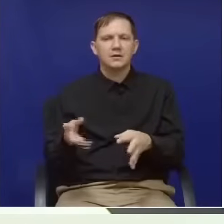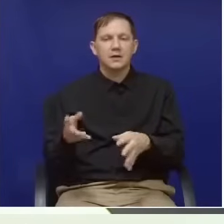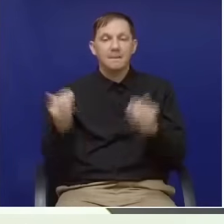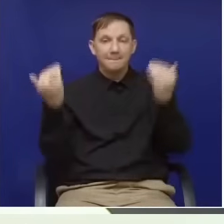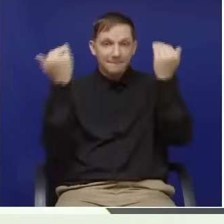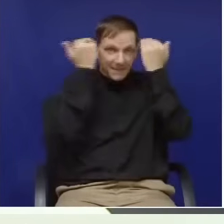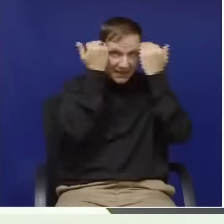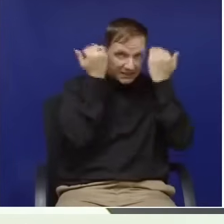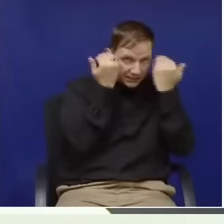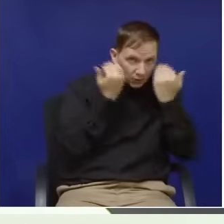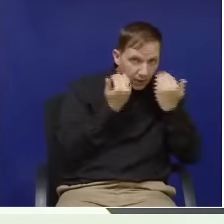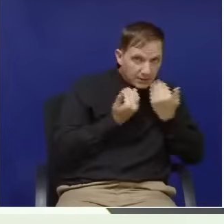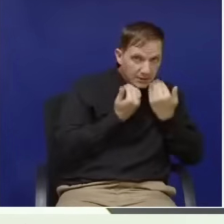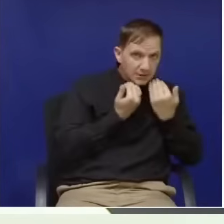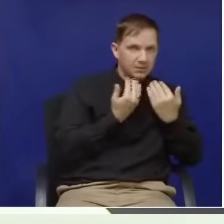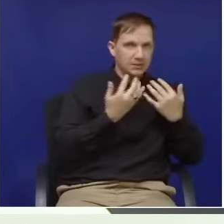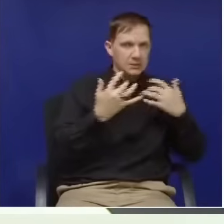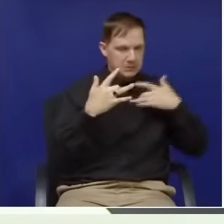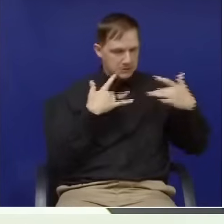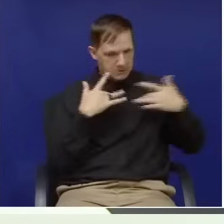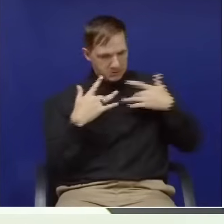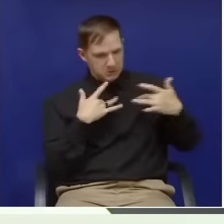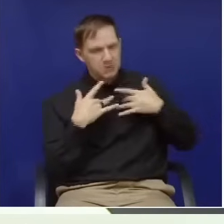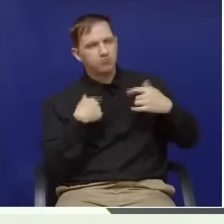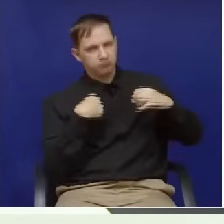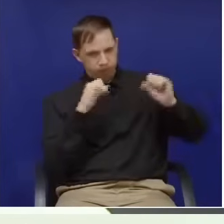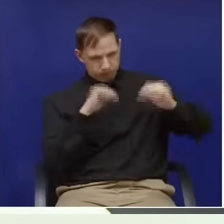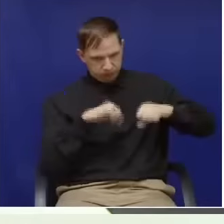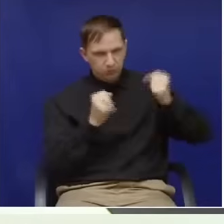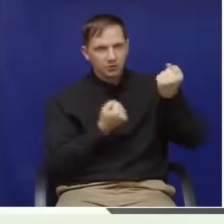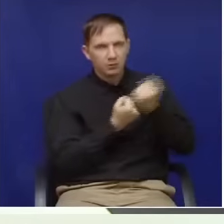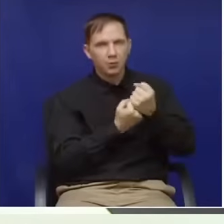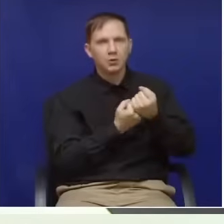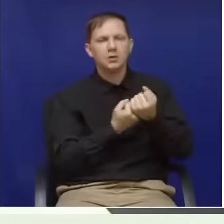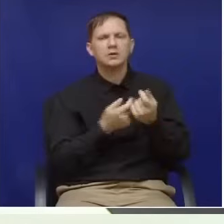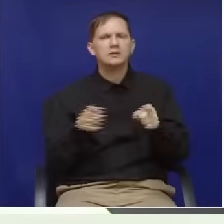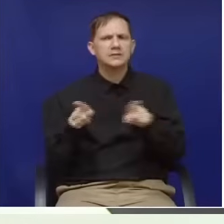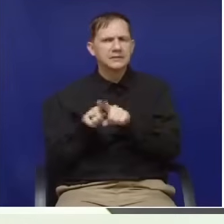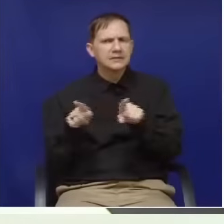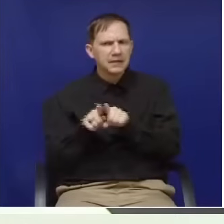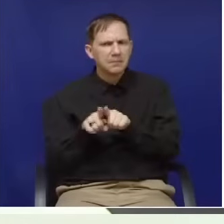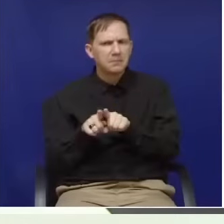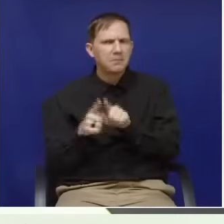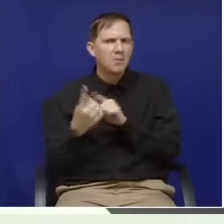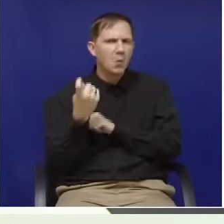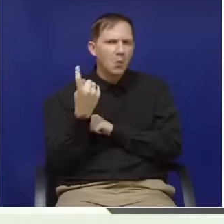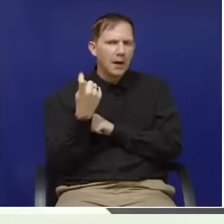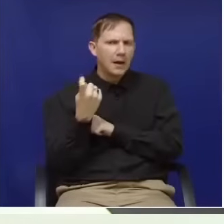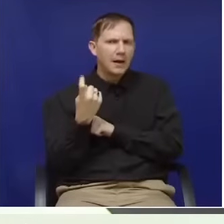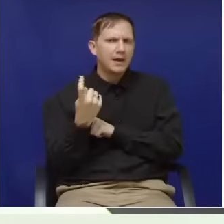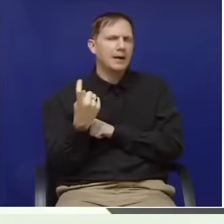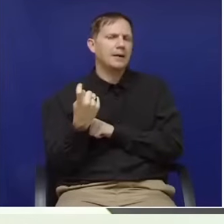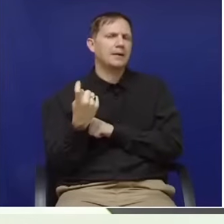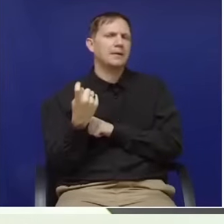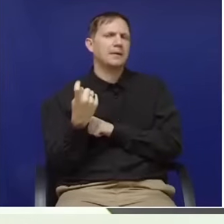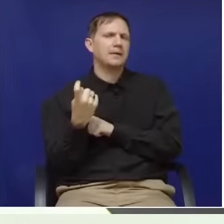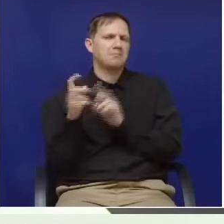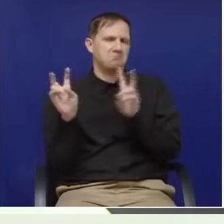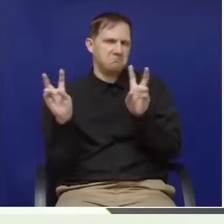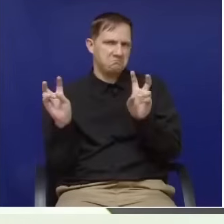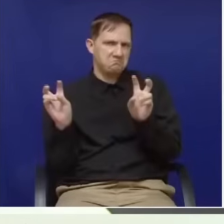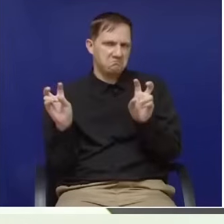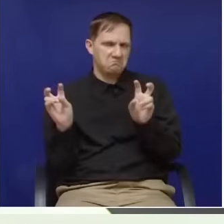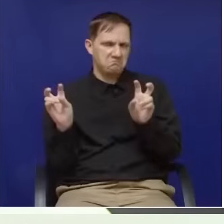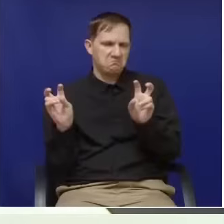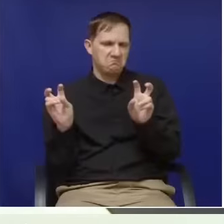magistrates. We do believe that is of concern, and including, that's why one of the issues that we talk about, honorable members, is that